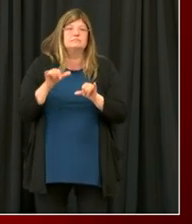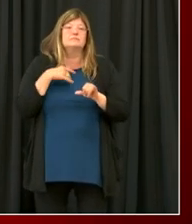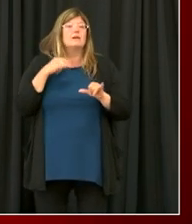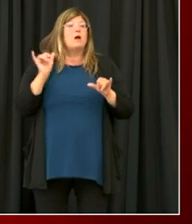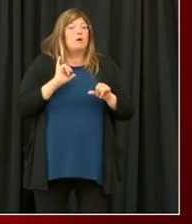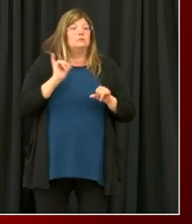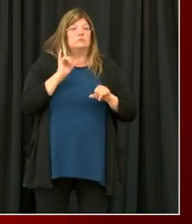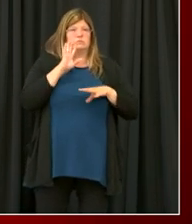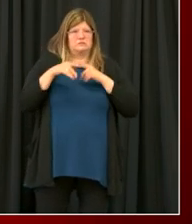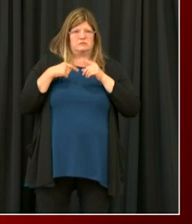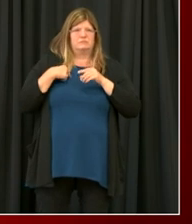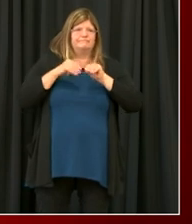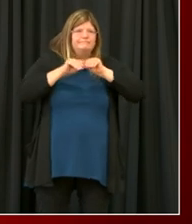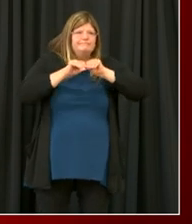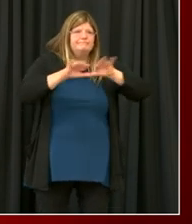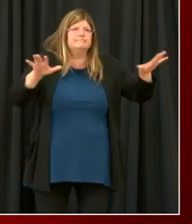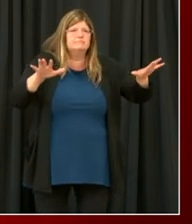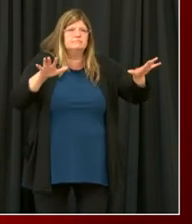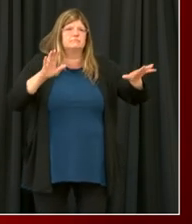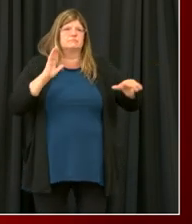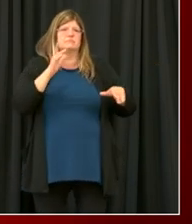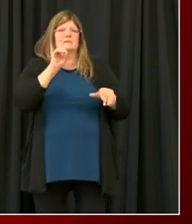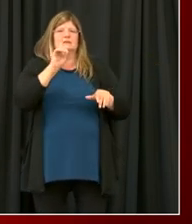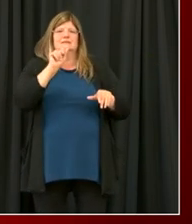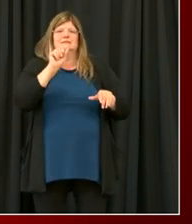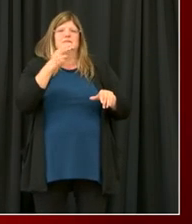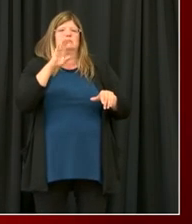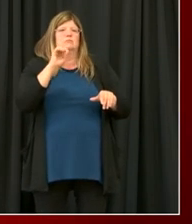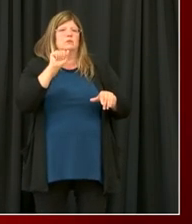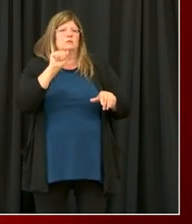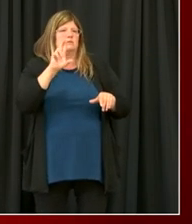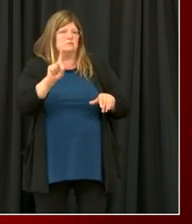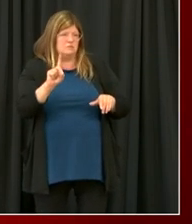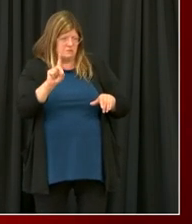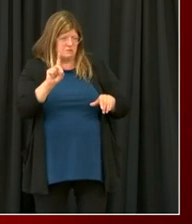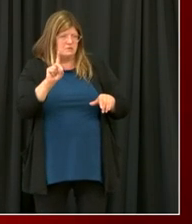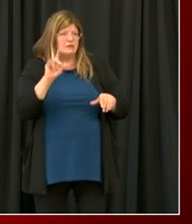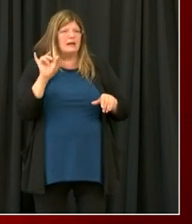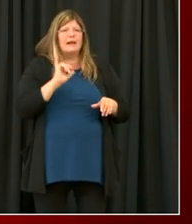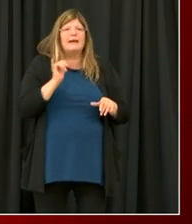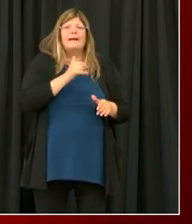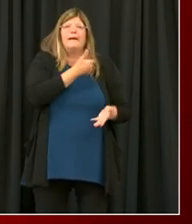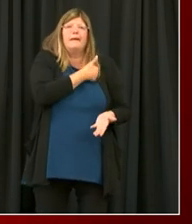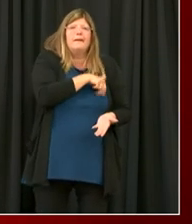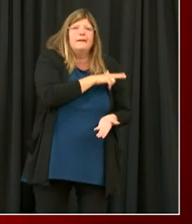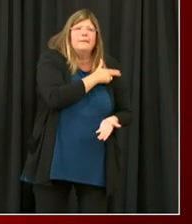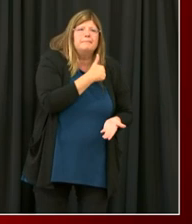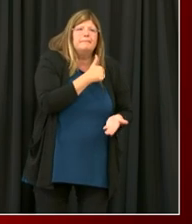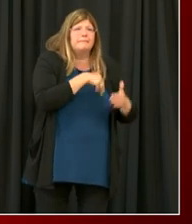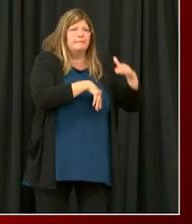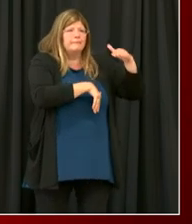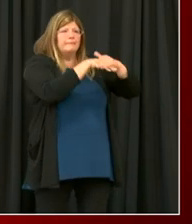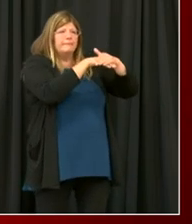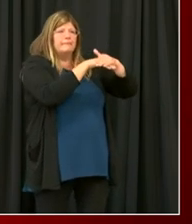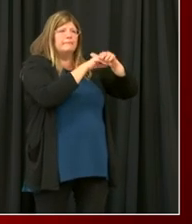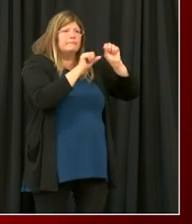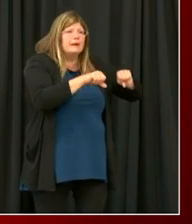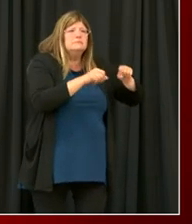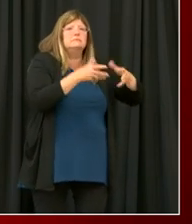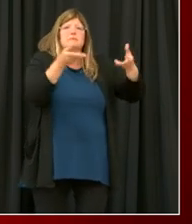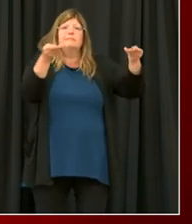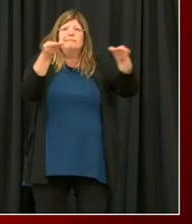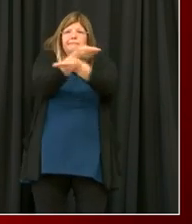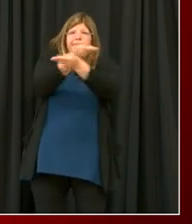of our dashboard, where the other metrics that we are following, like hospital capacity, the rate of transmission, and our